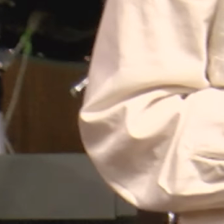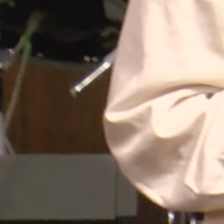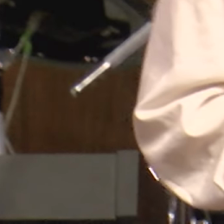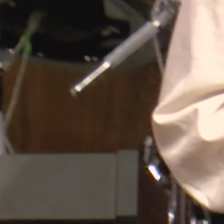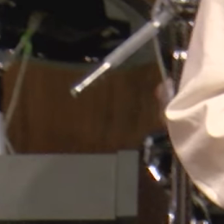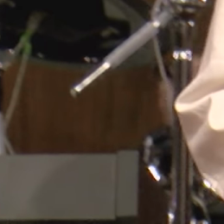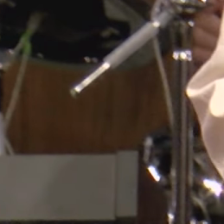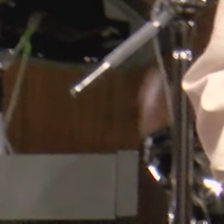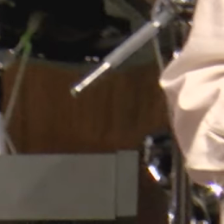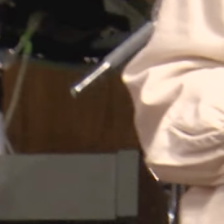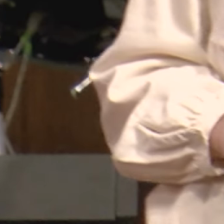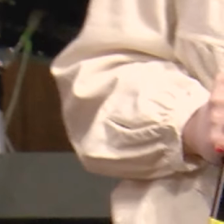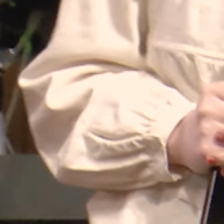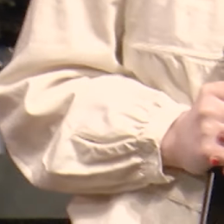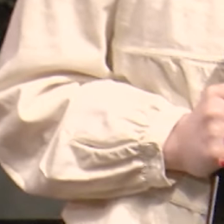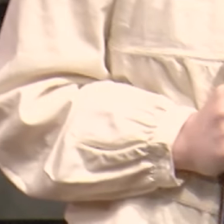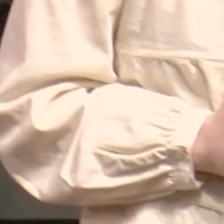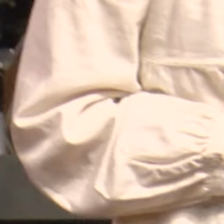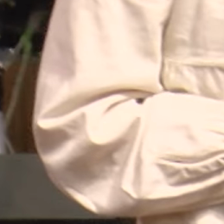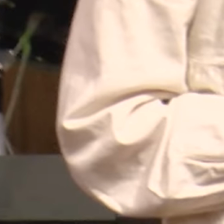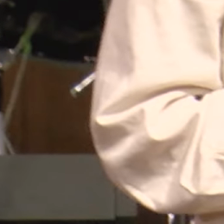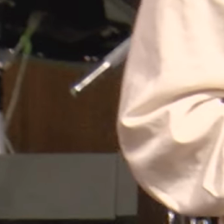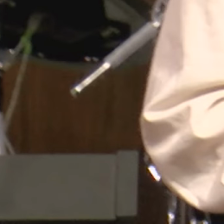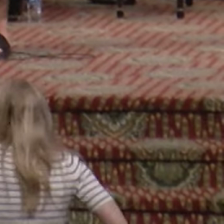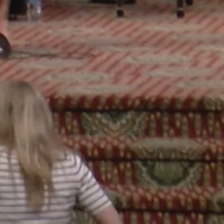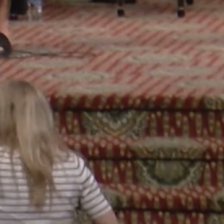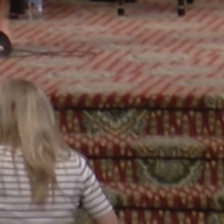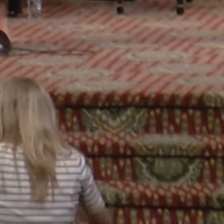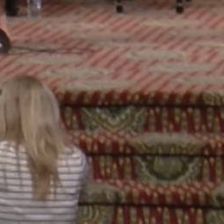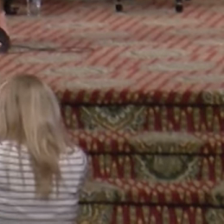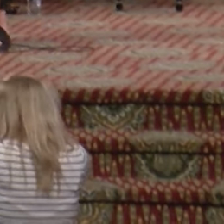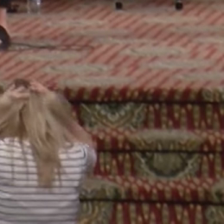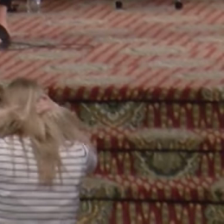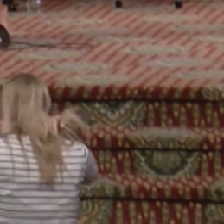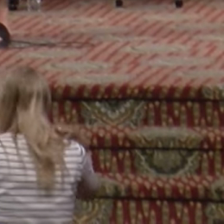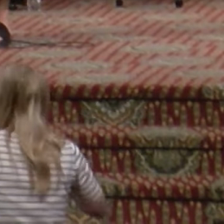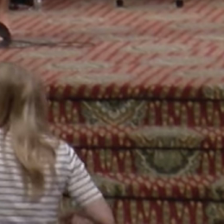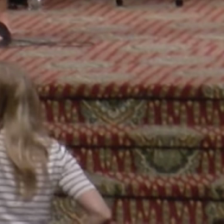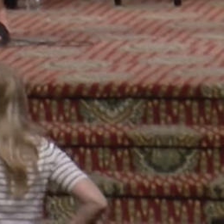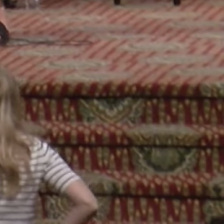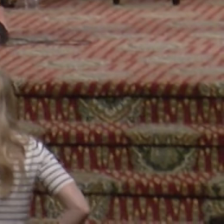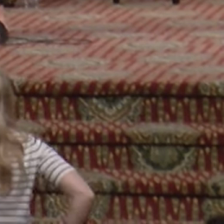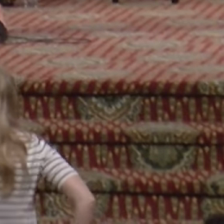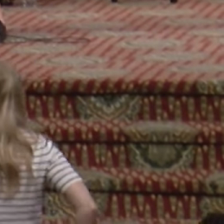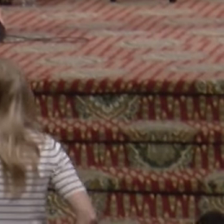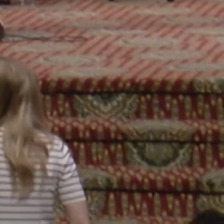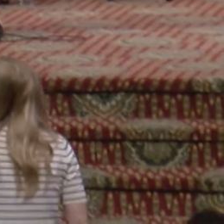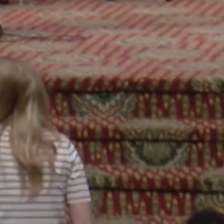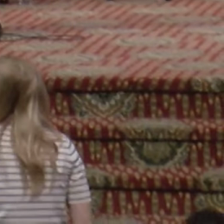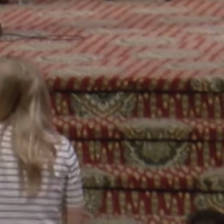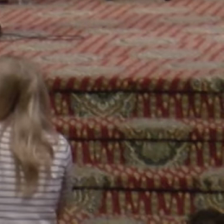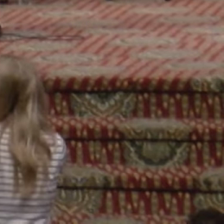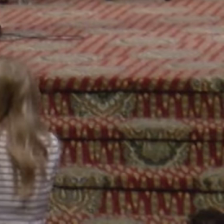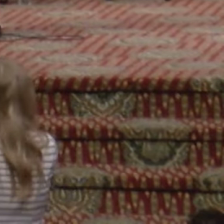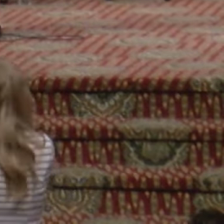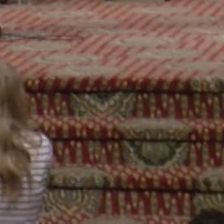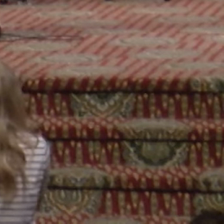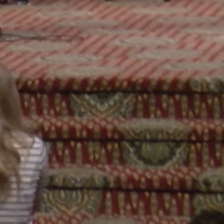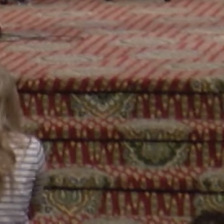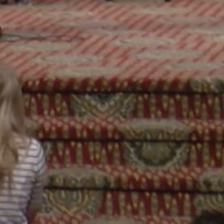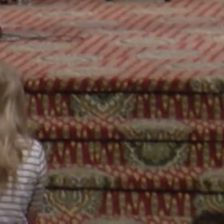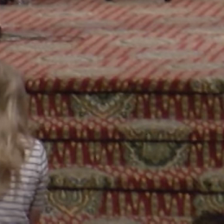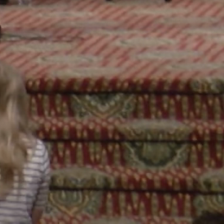Thank you, Father. In the name of Jesus, we pray. So you have a very simple part. Your part goes just like this. Repeat